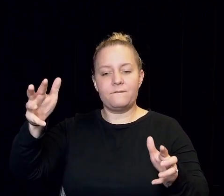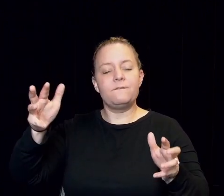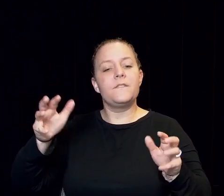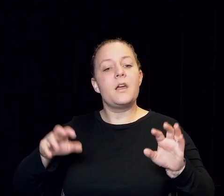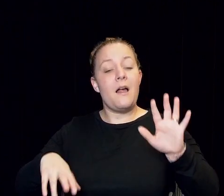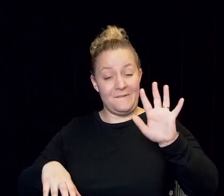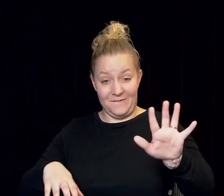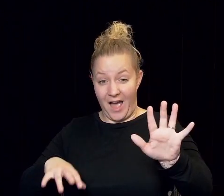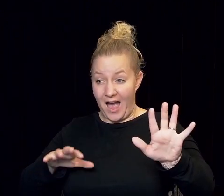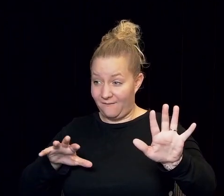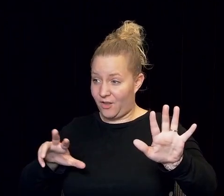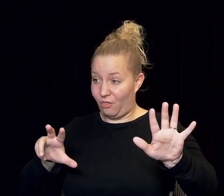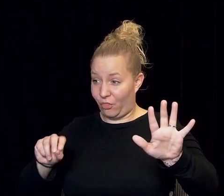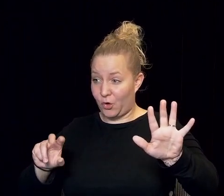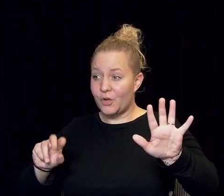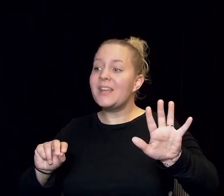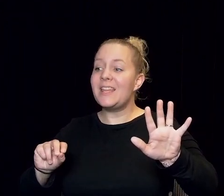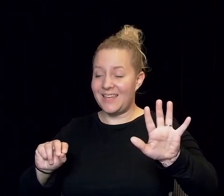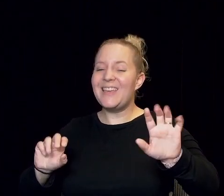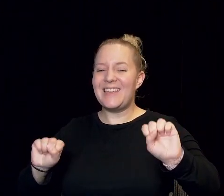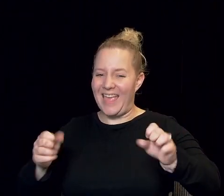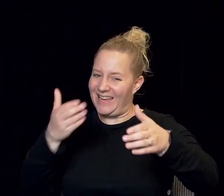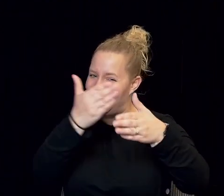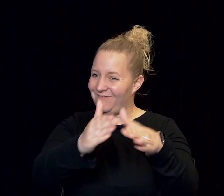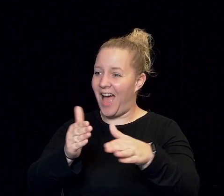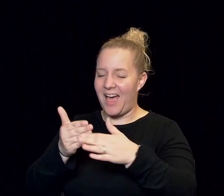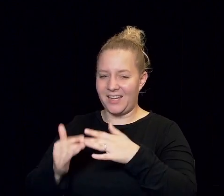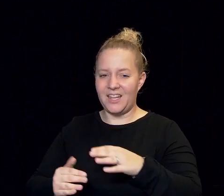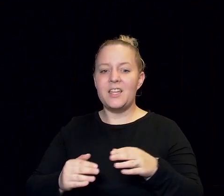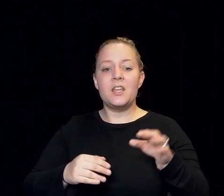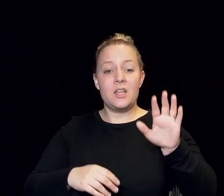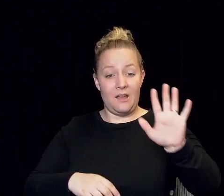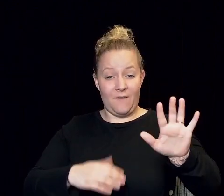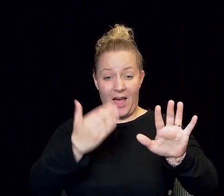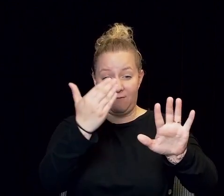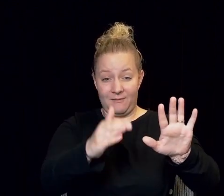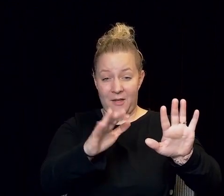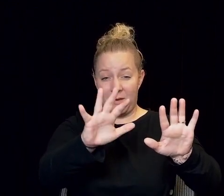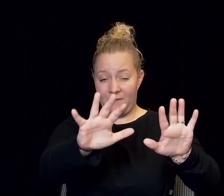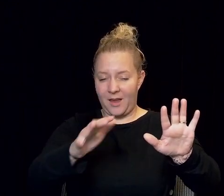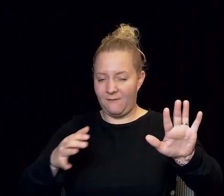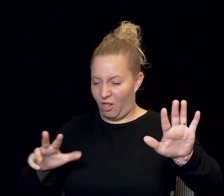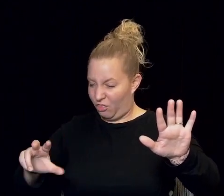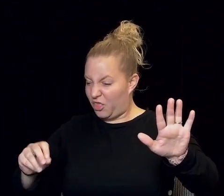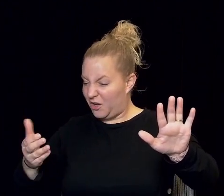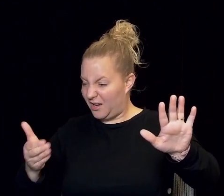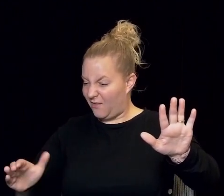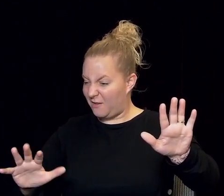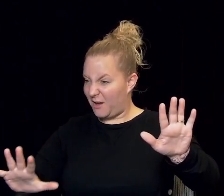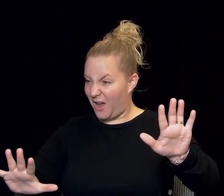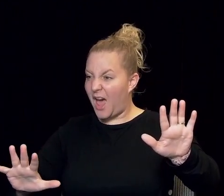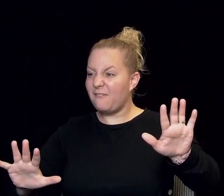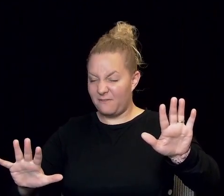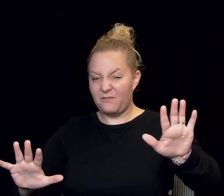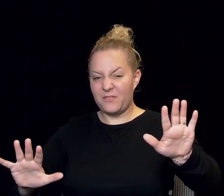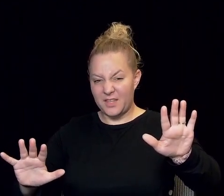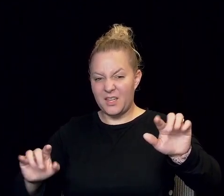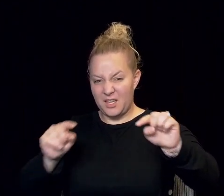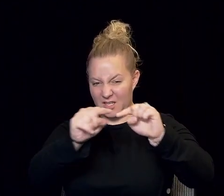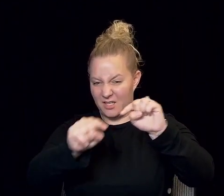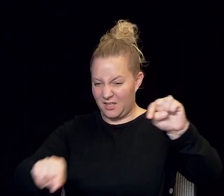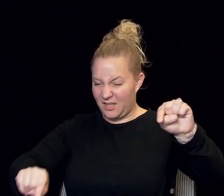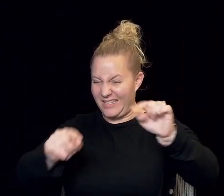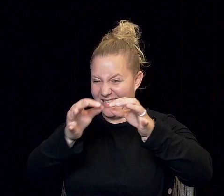5 does go into 30. So I'm going to divide this one by 5, and I'm going to divide this one by 5 in order to